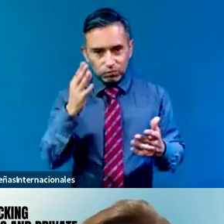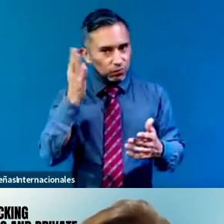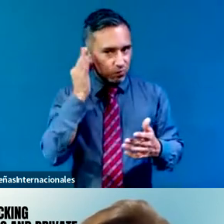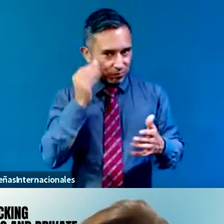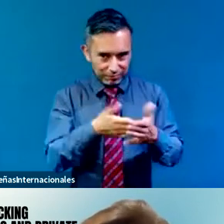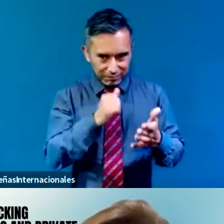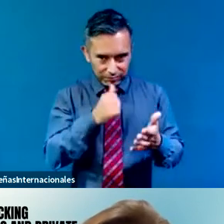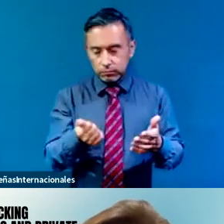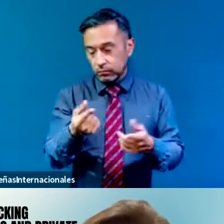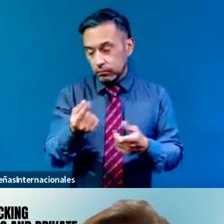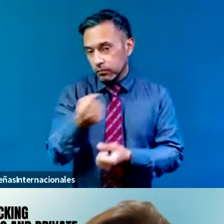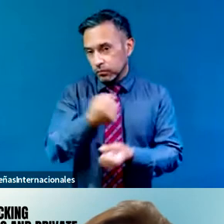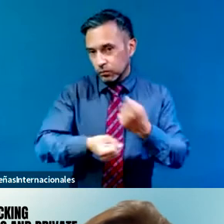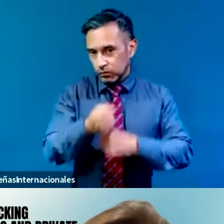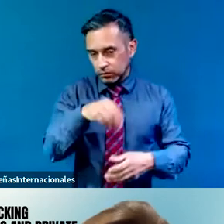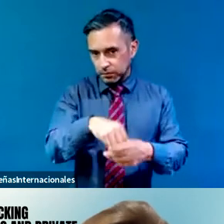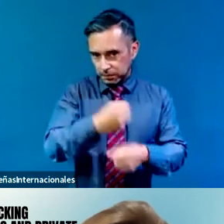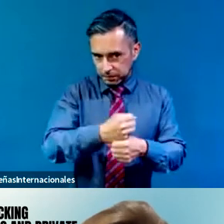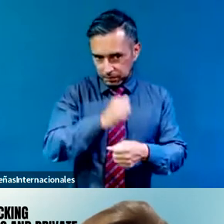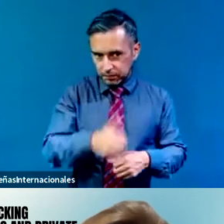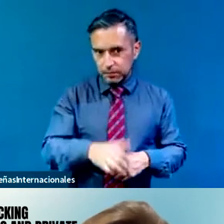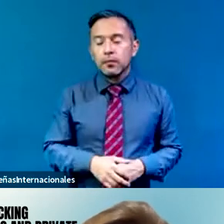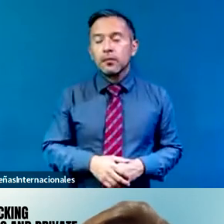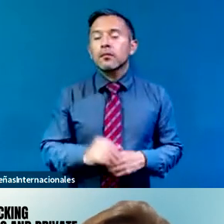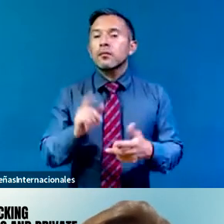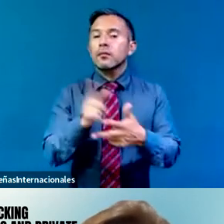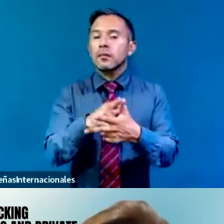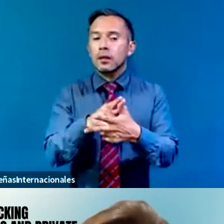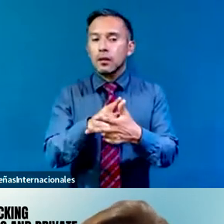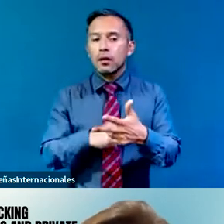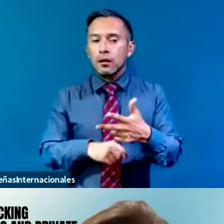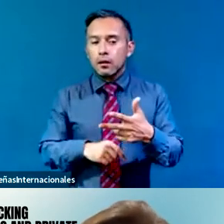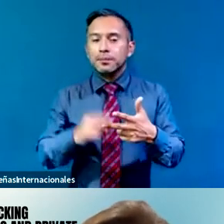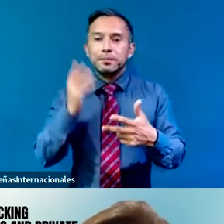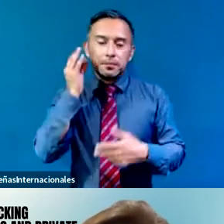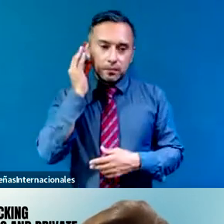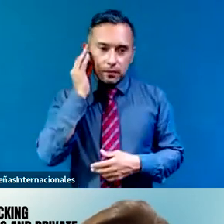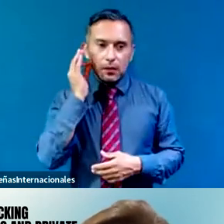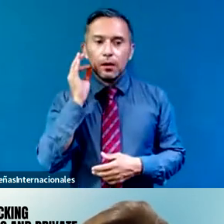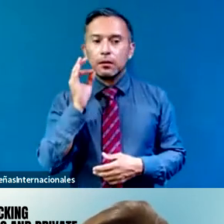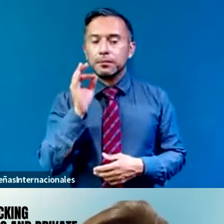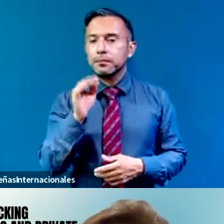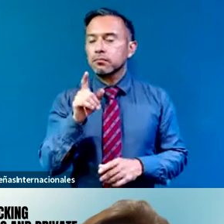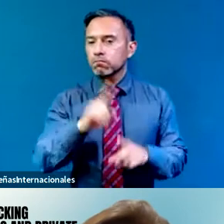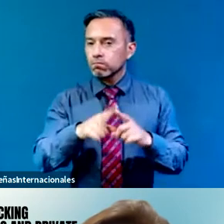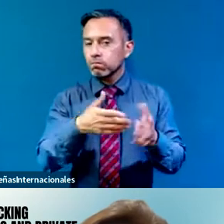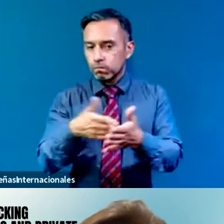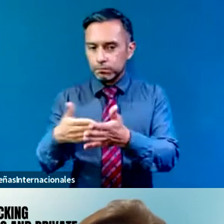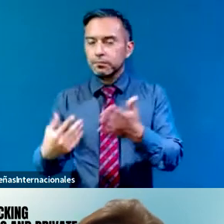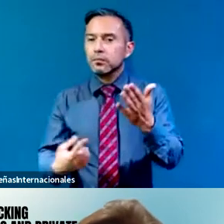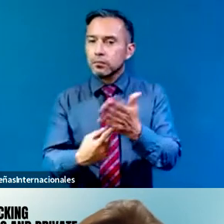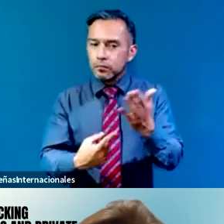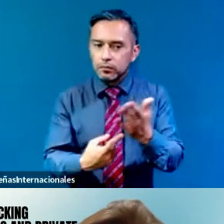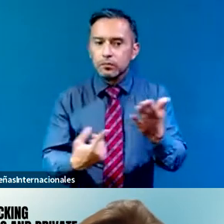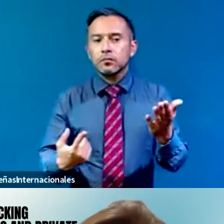serious barriers in accessing technology and innovations. Women and girls are less likely to access internet or